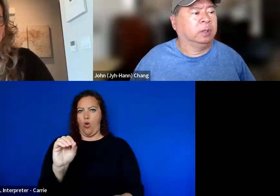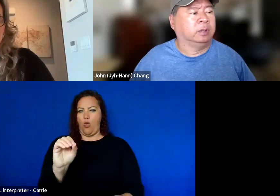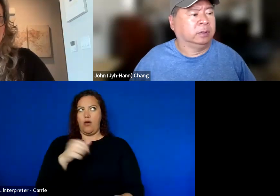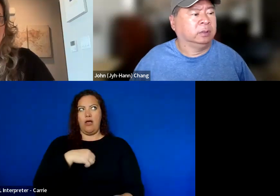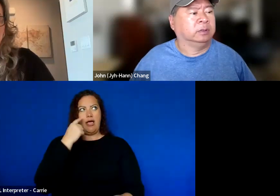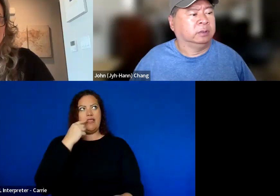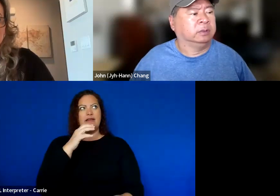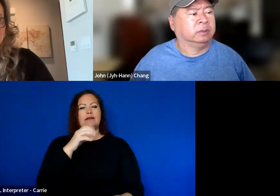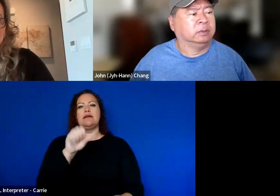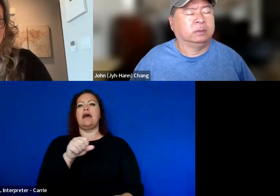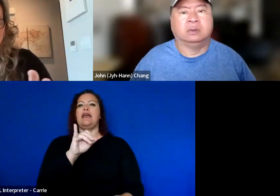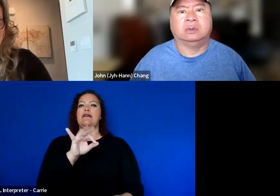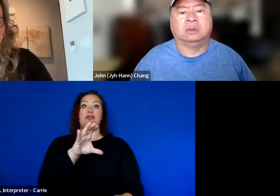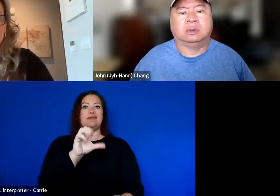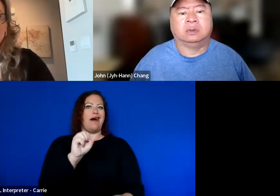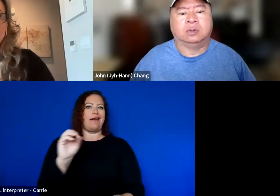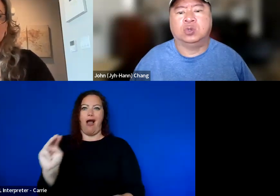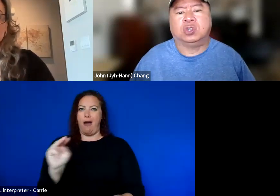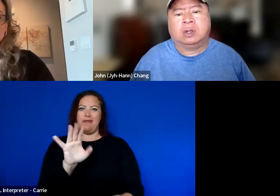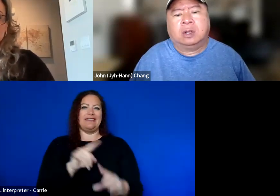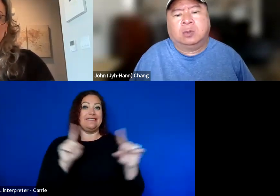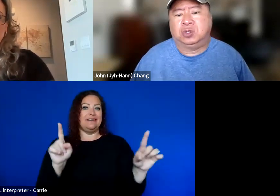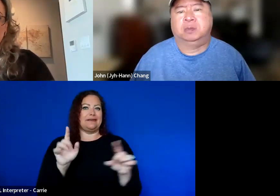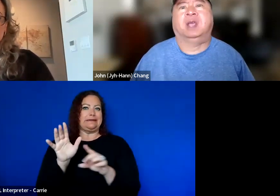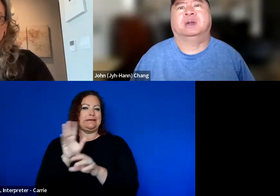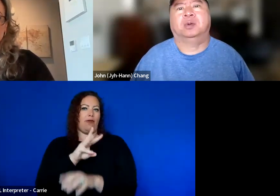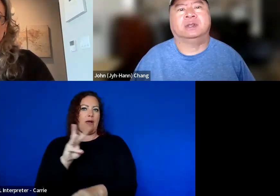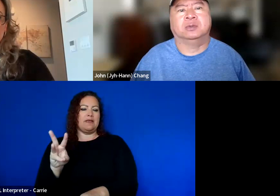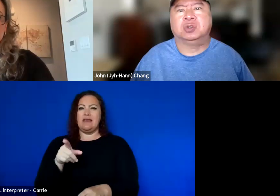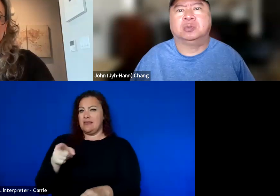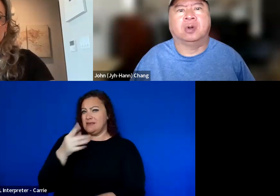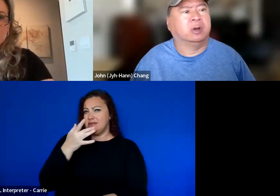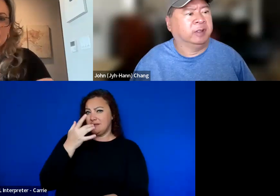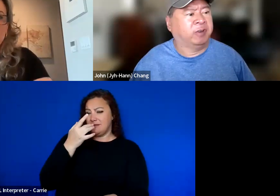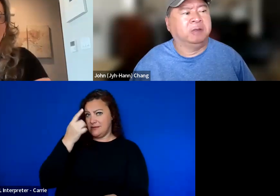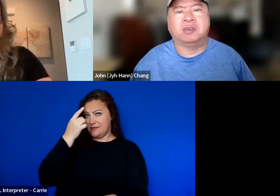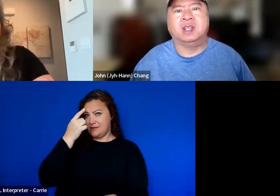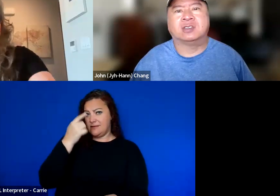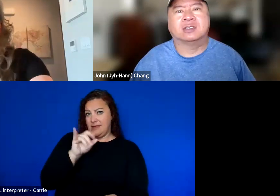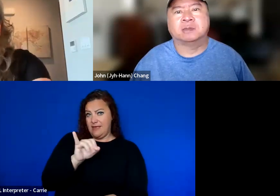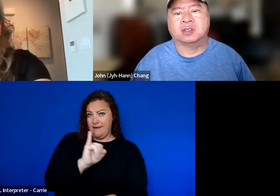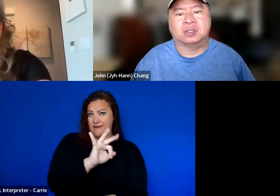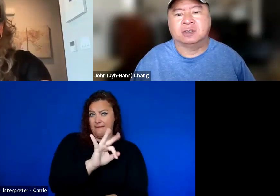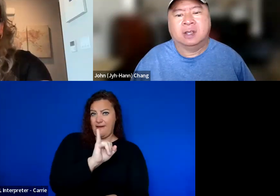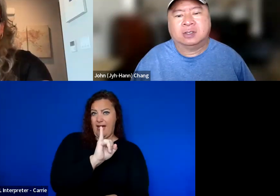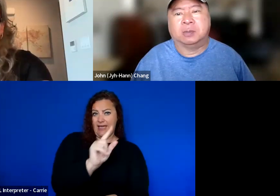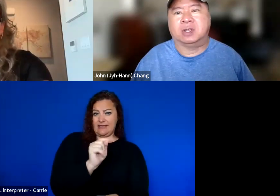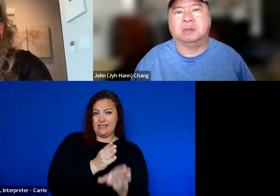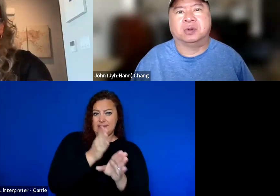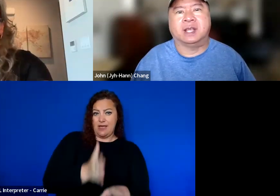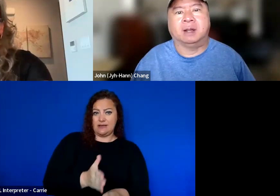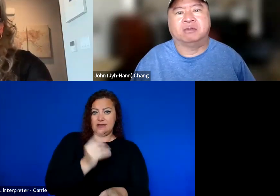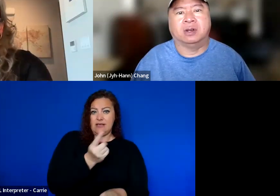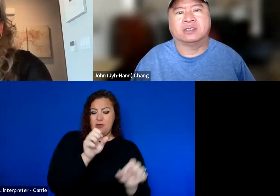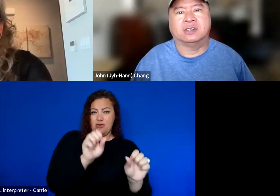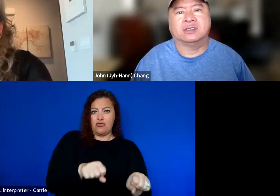if you go to .com, it goes to a different site. Would you be able to put, or if our information specialist, someone could